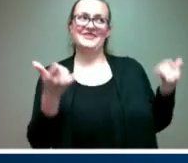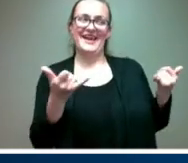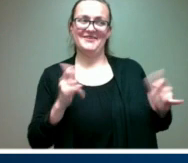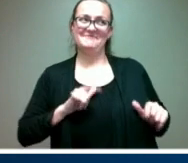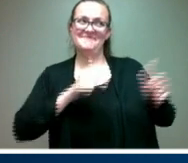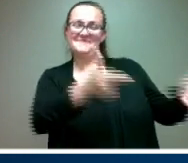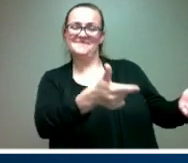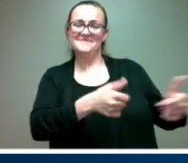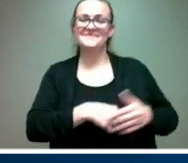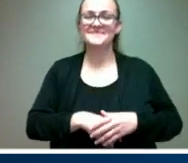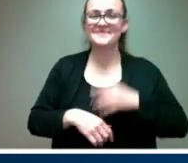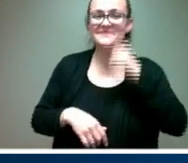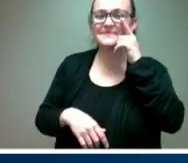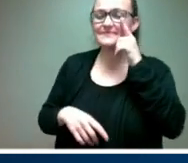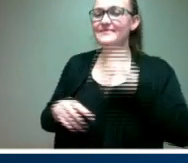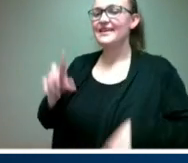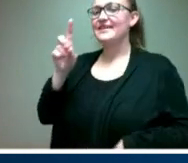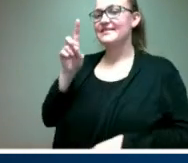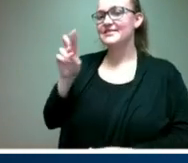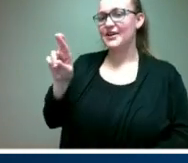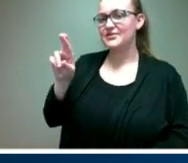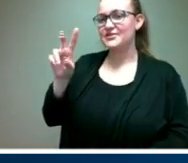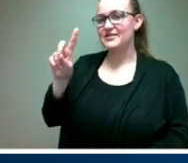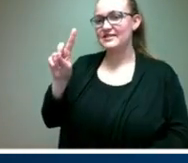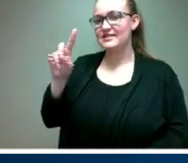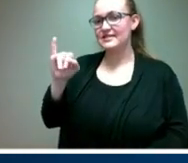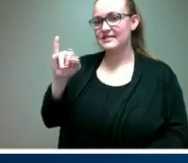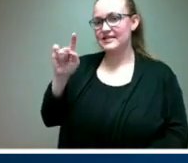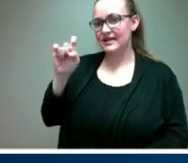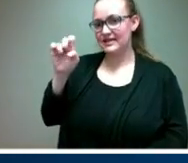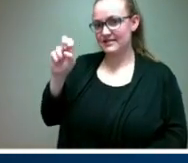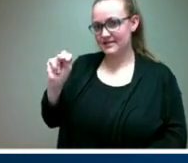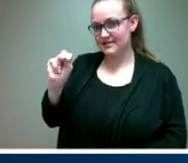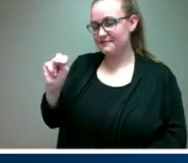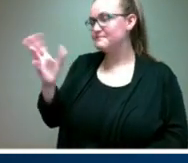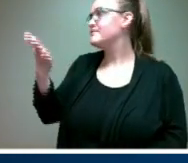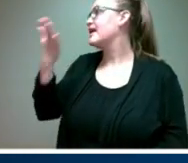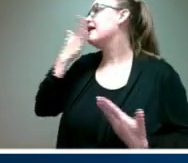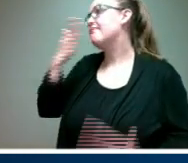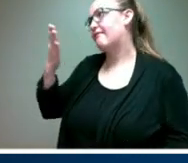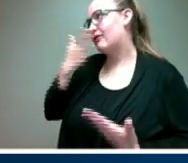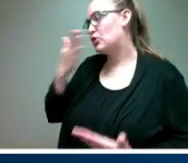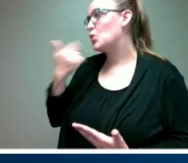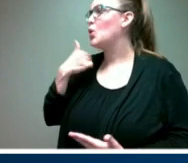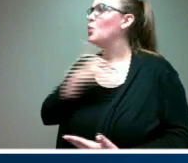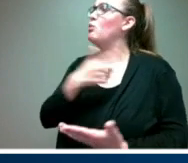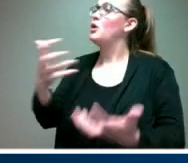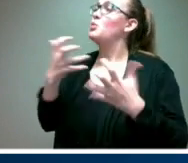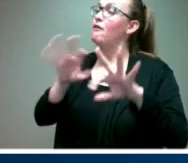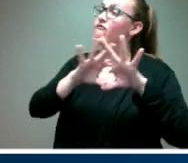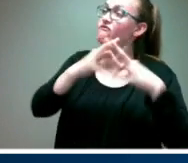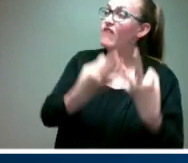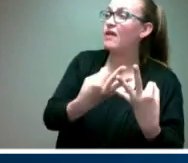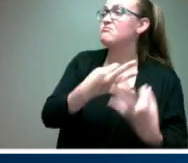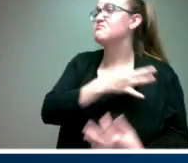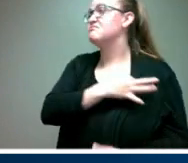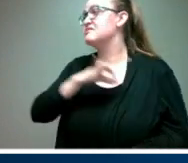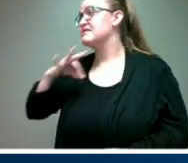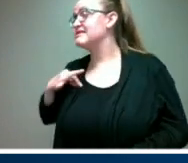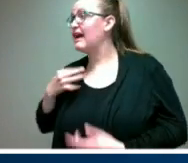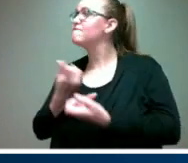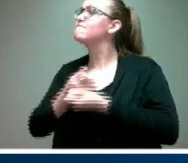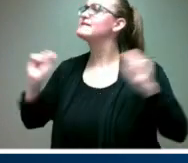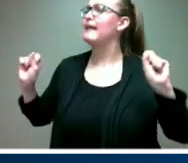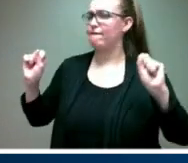you know, we want to make sure that our families are safe, our staff are safe. Yes, we do have some staff members on the front line,